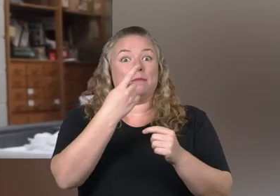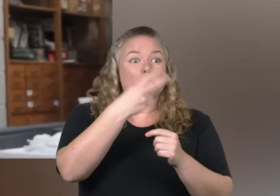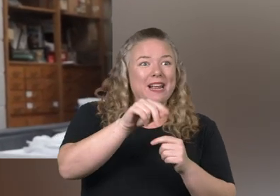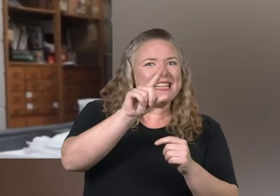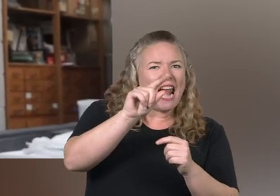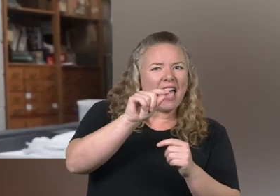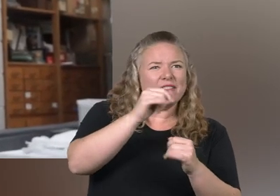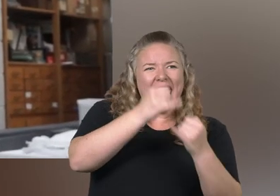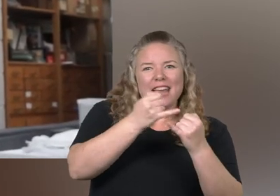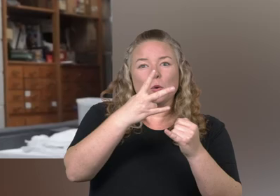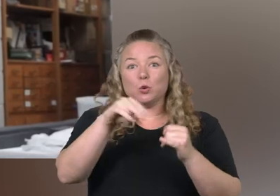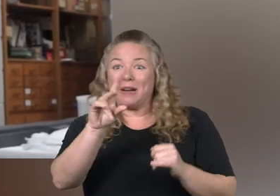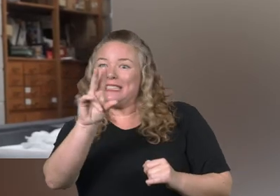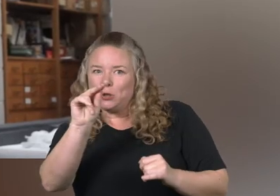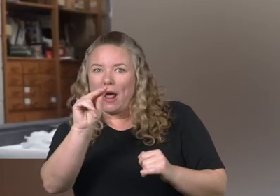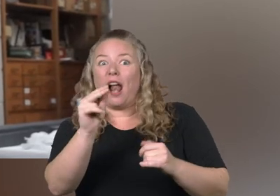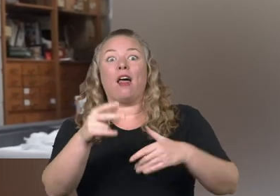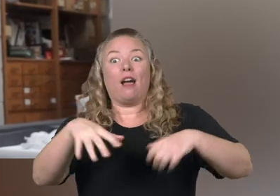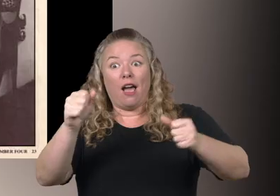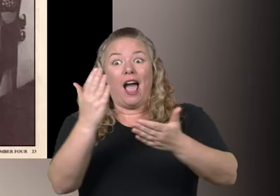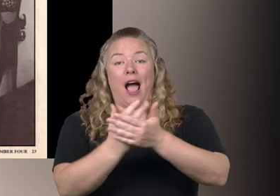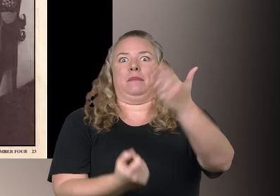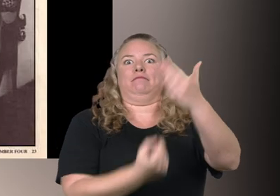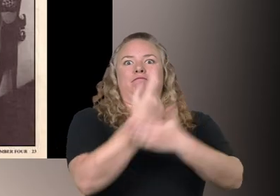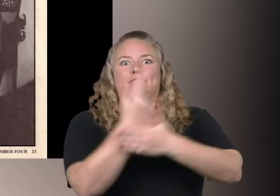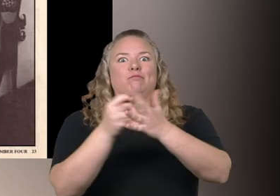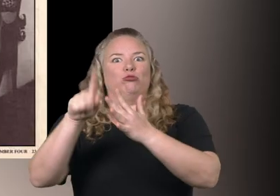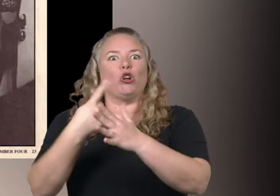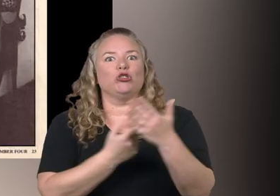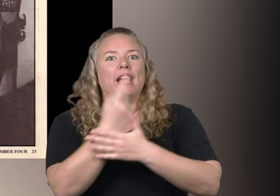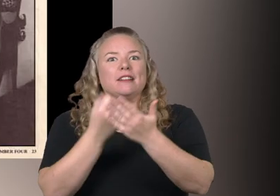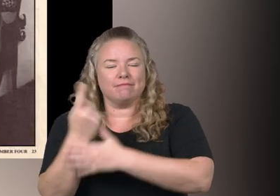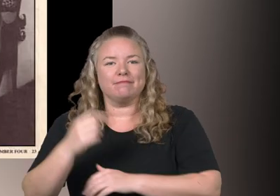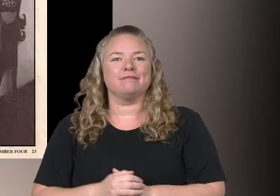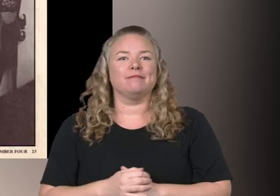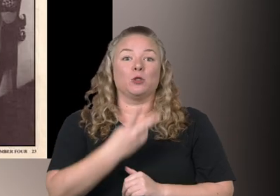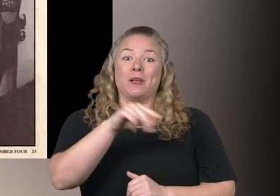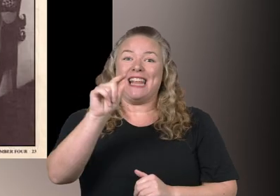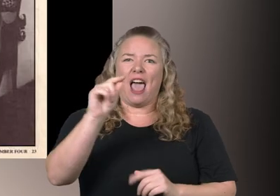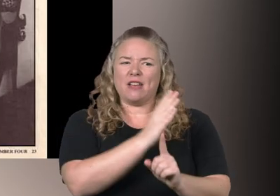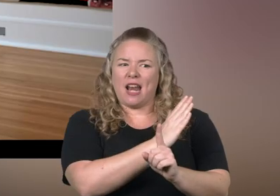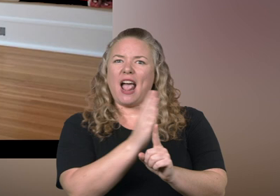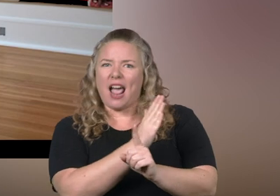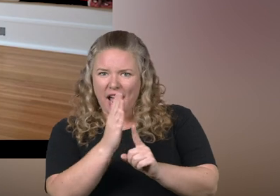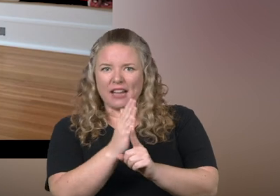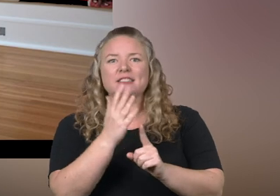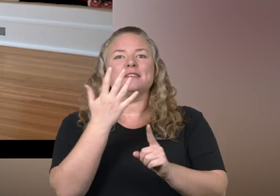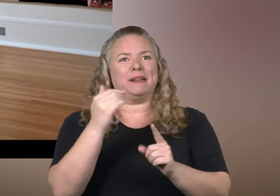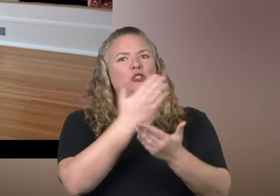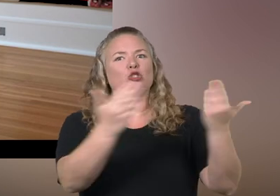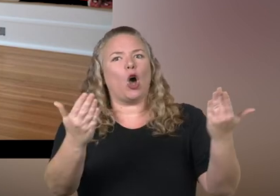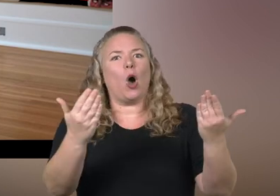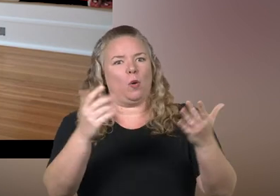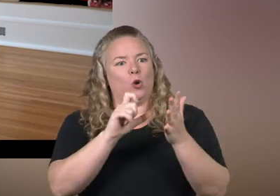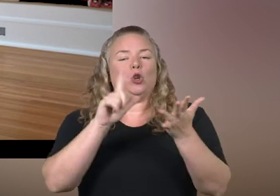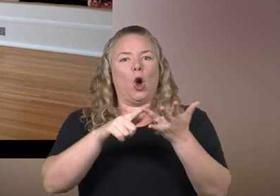2012, or actually the end of 2011. Late 2011, a show that was co-curated by